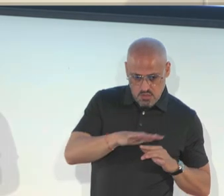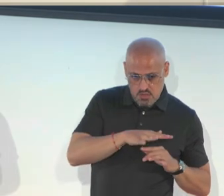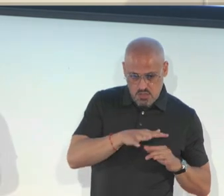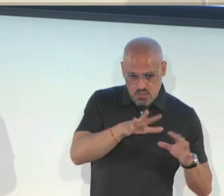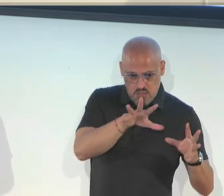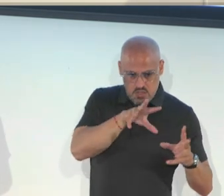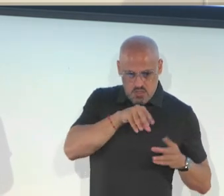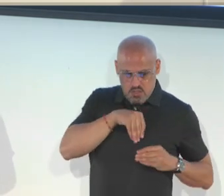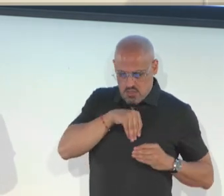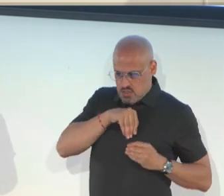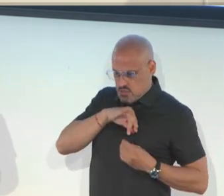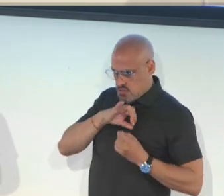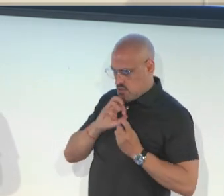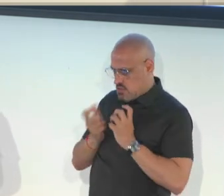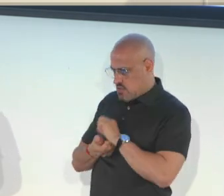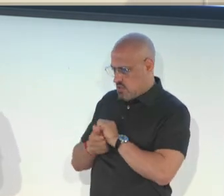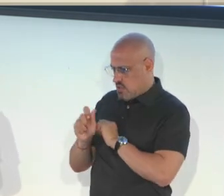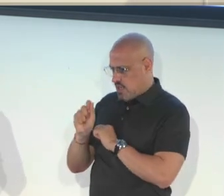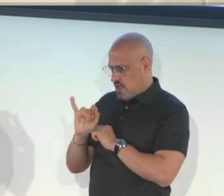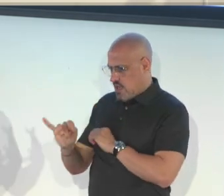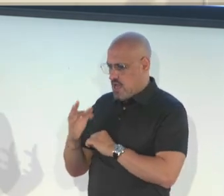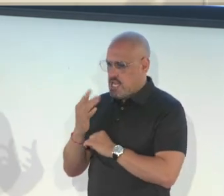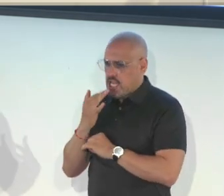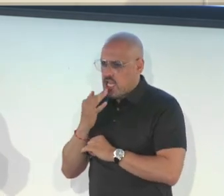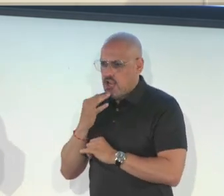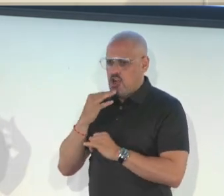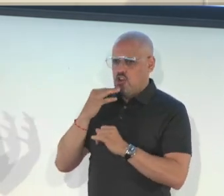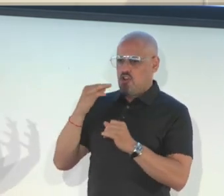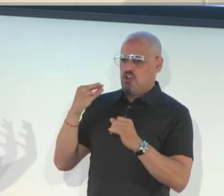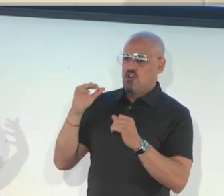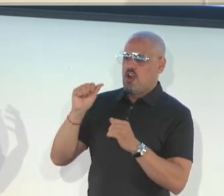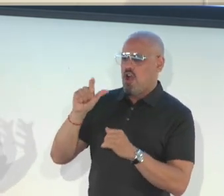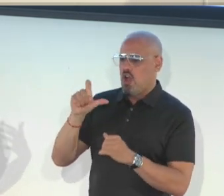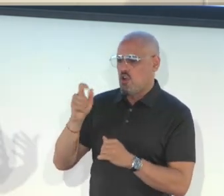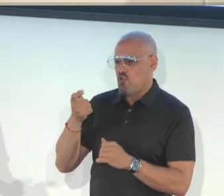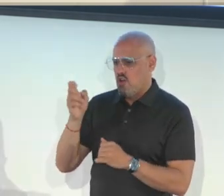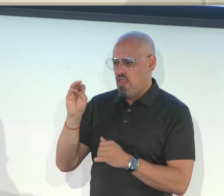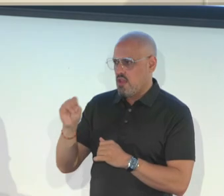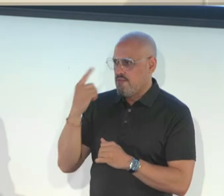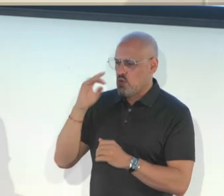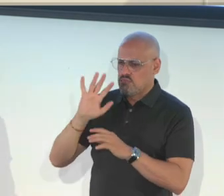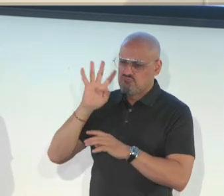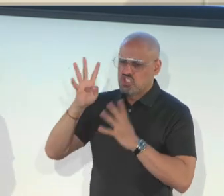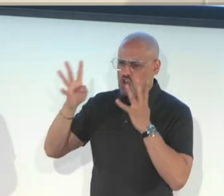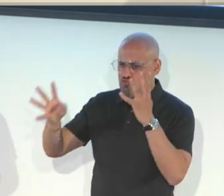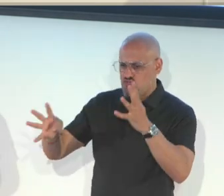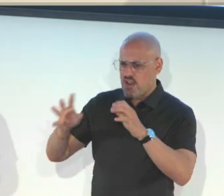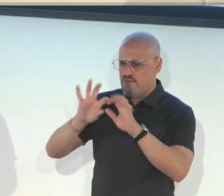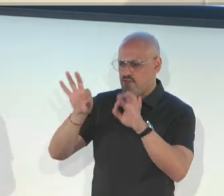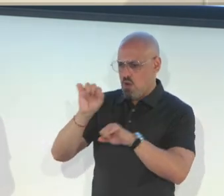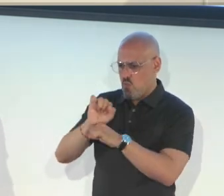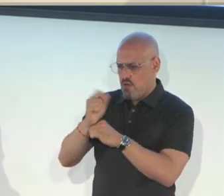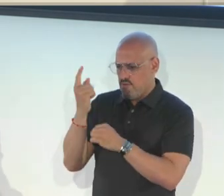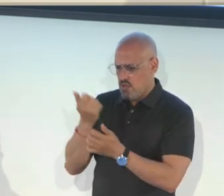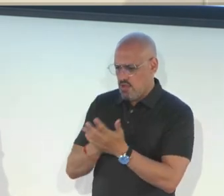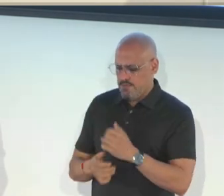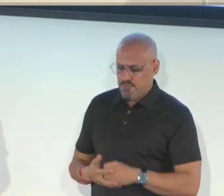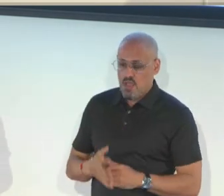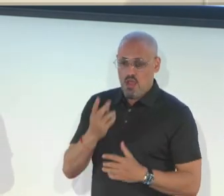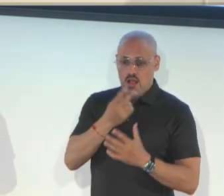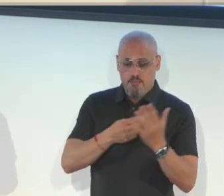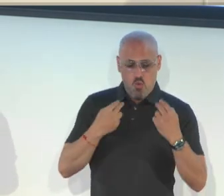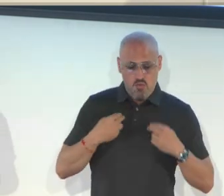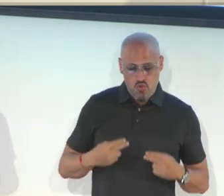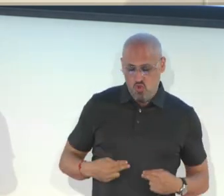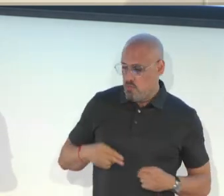that into AI-powered algorithms to generate structures and frameworks for that information. Both humans and